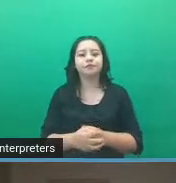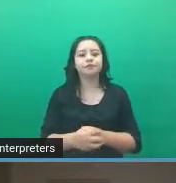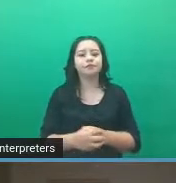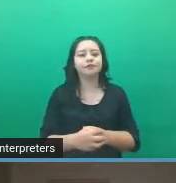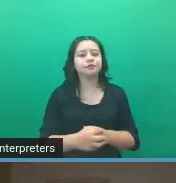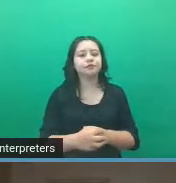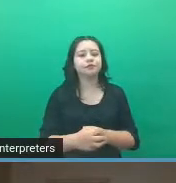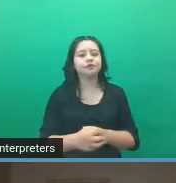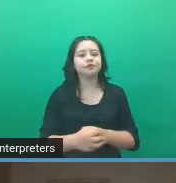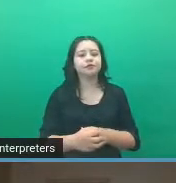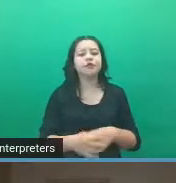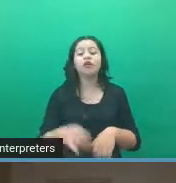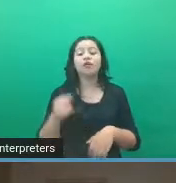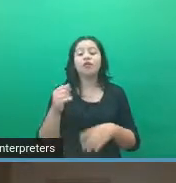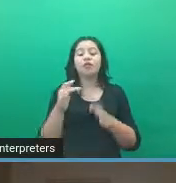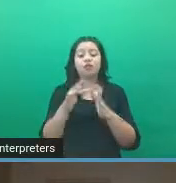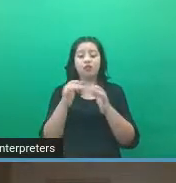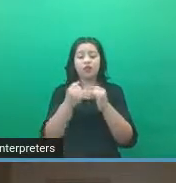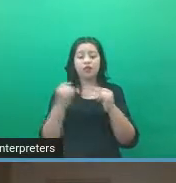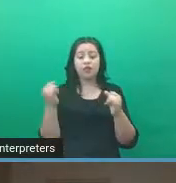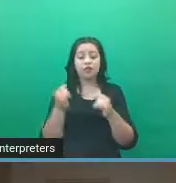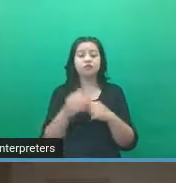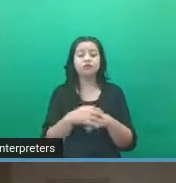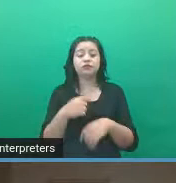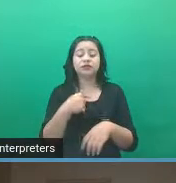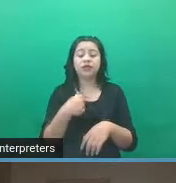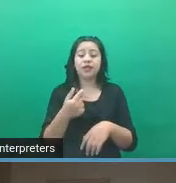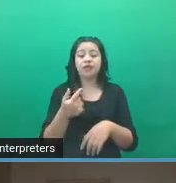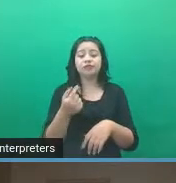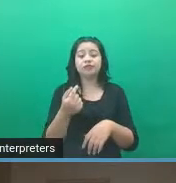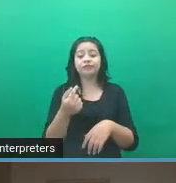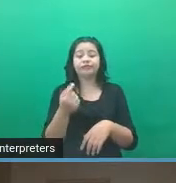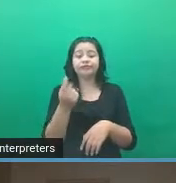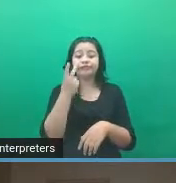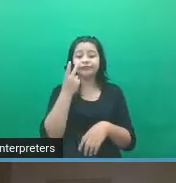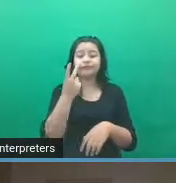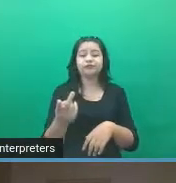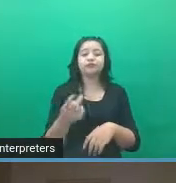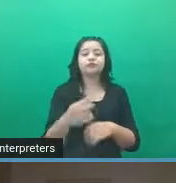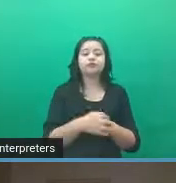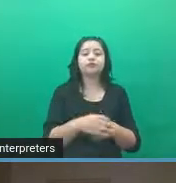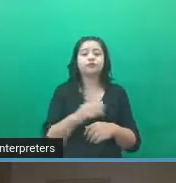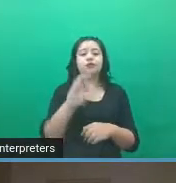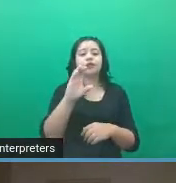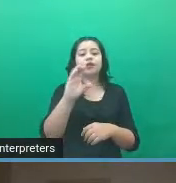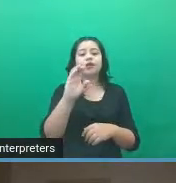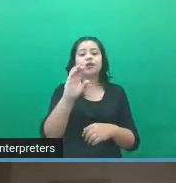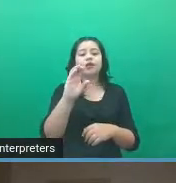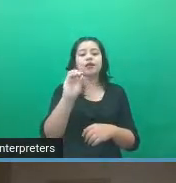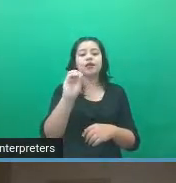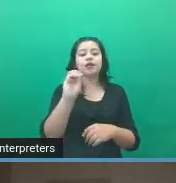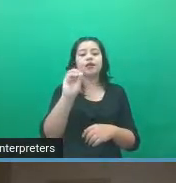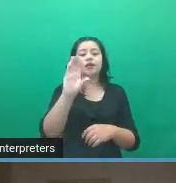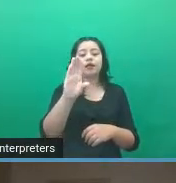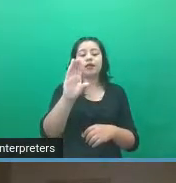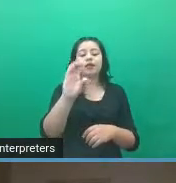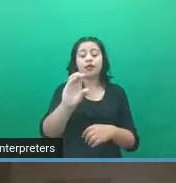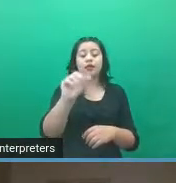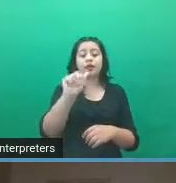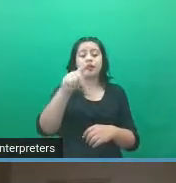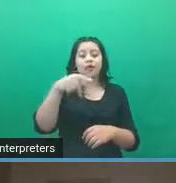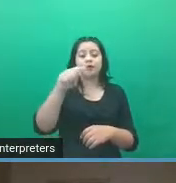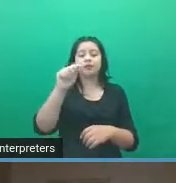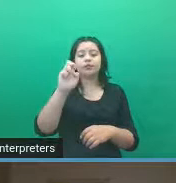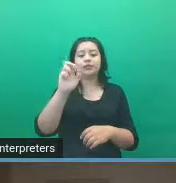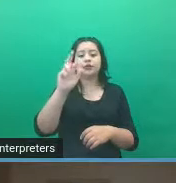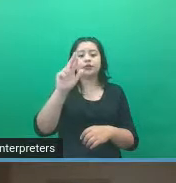One online resource I have referred to when choosing a tool is the Capterra.com website. It is a free